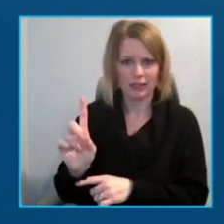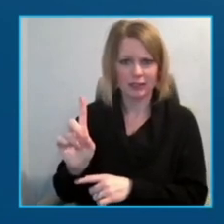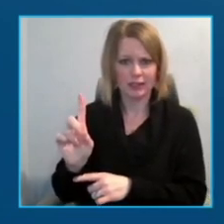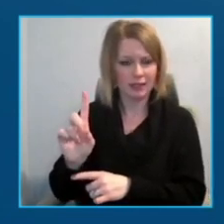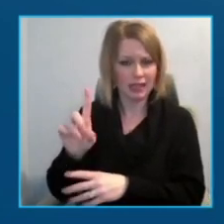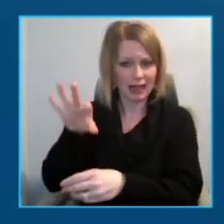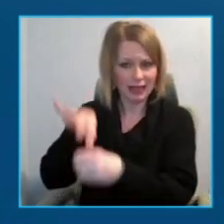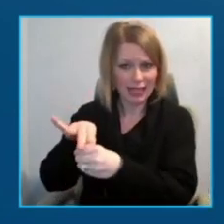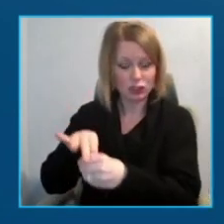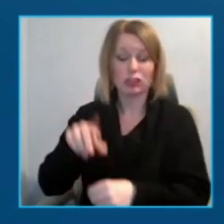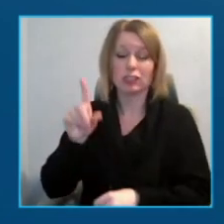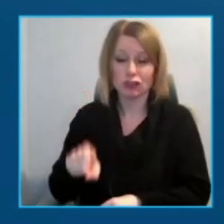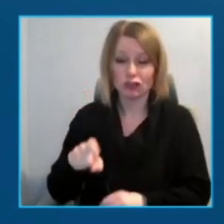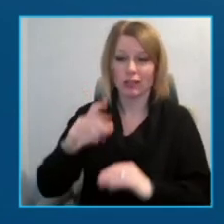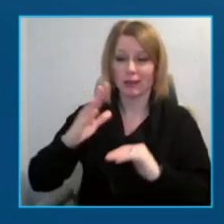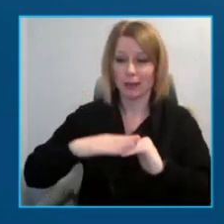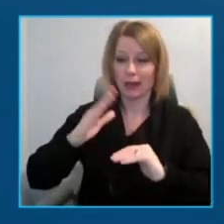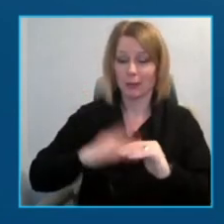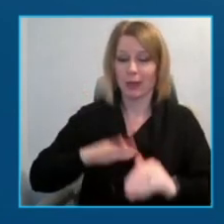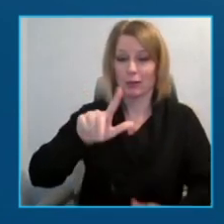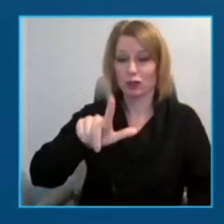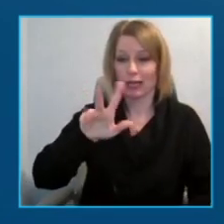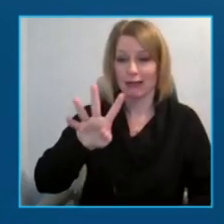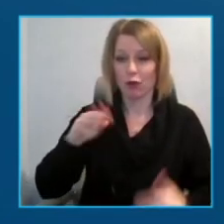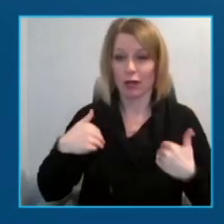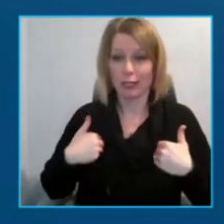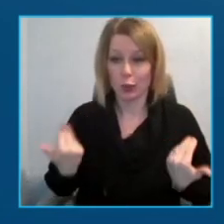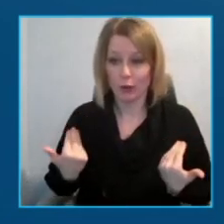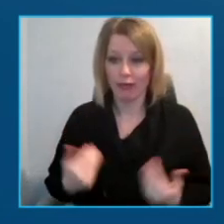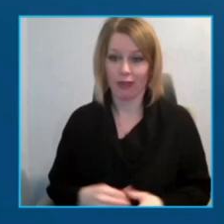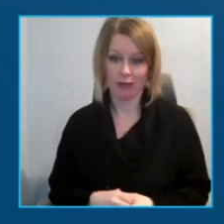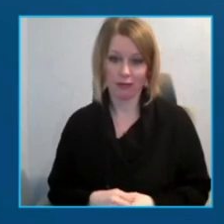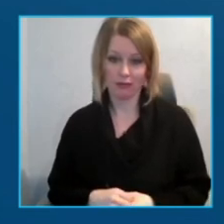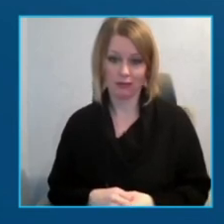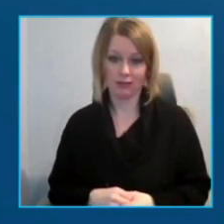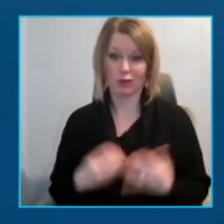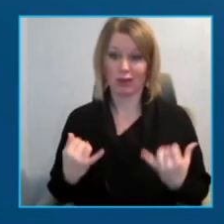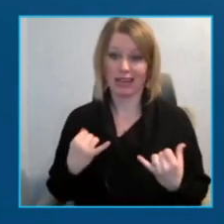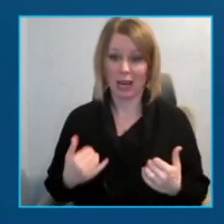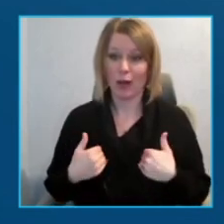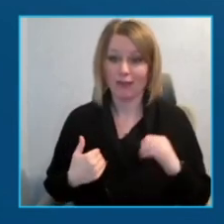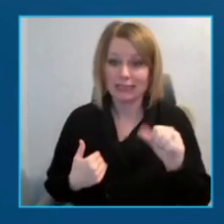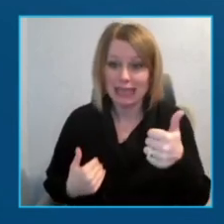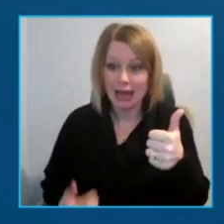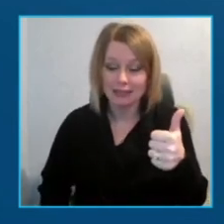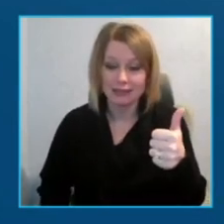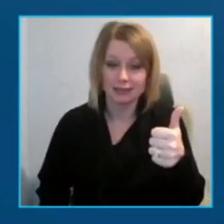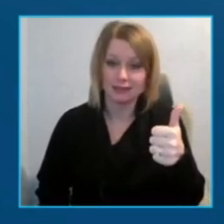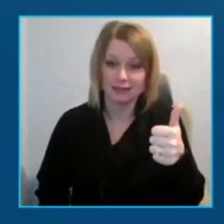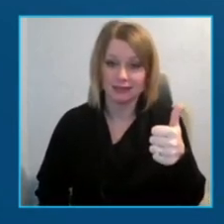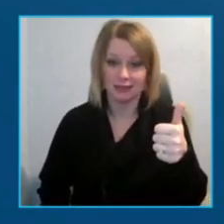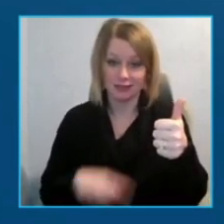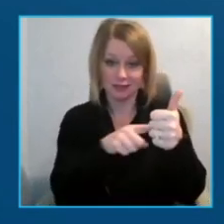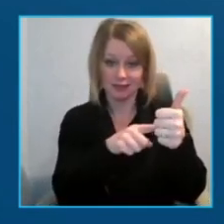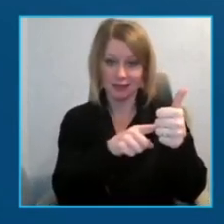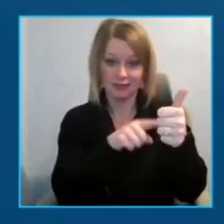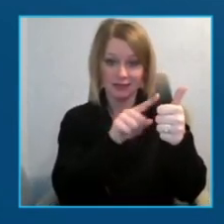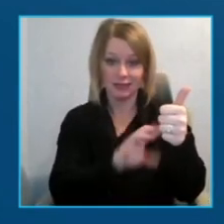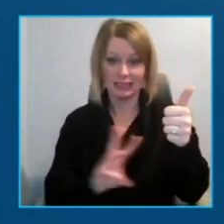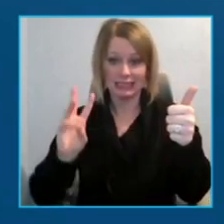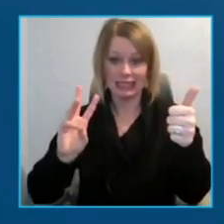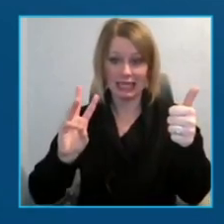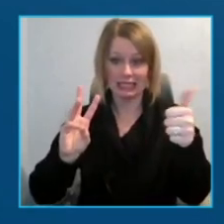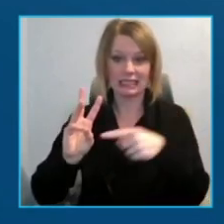24 youth. There are 10 youth but of those 10, only 6 are voting